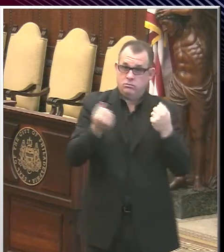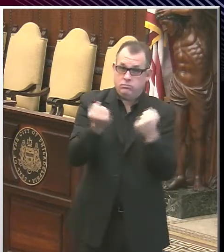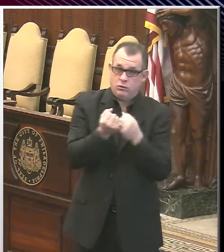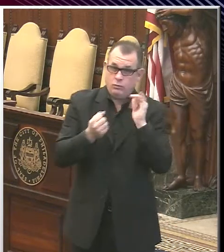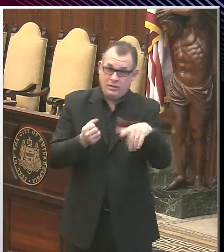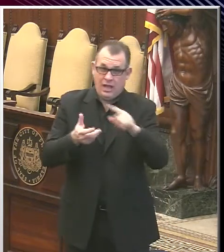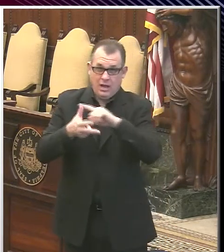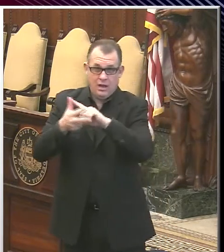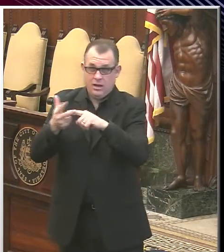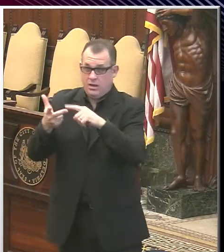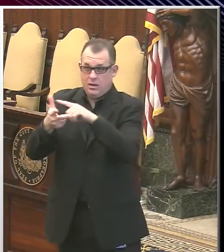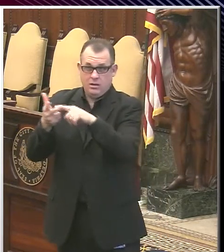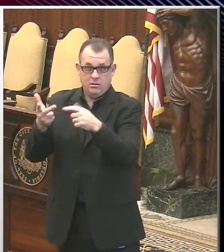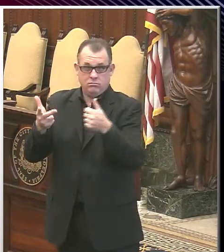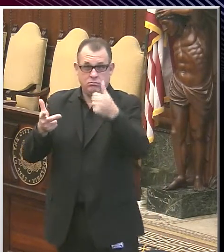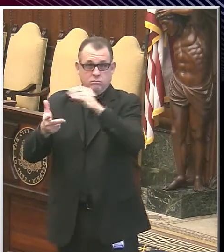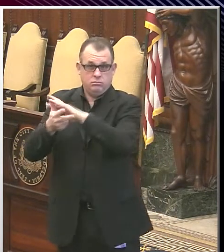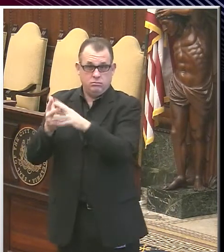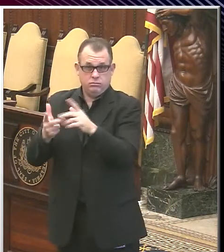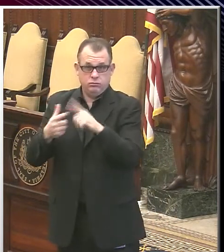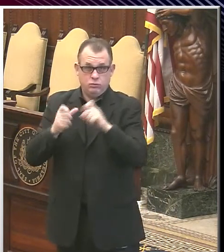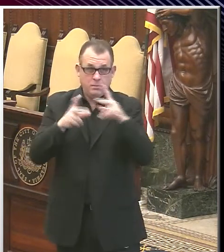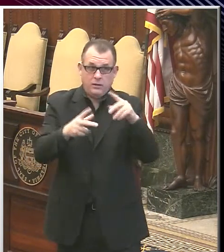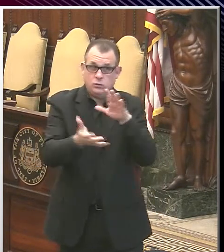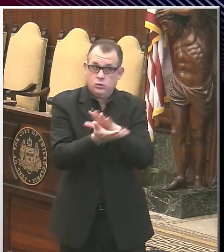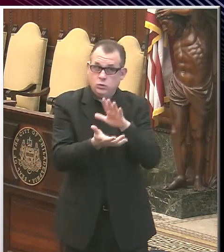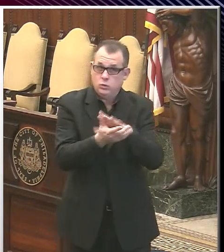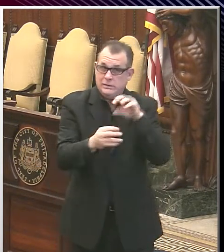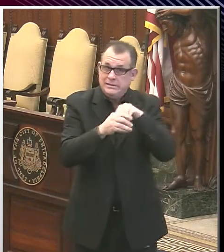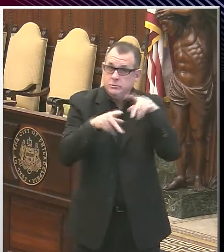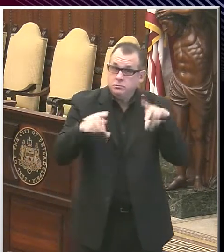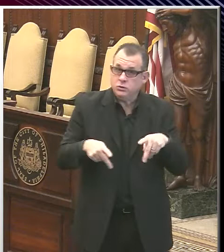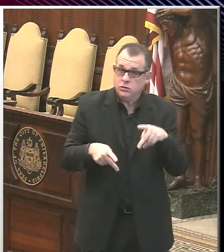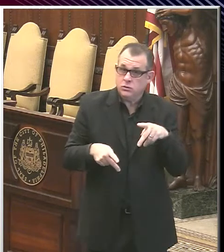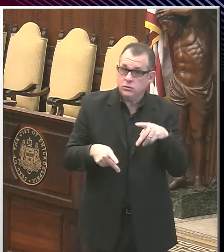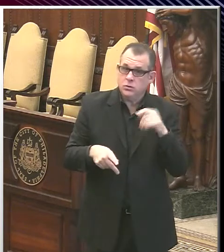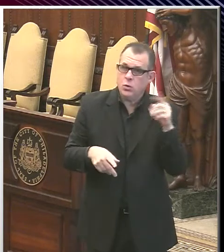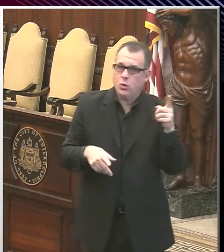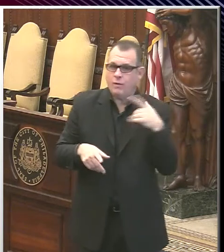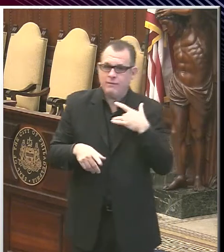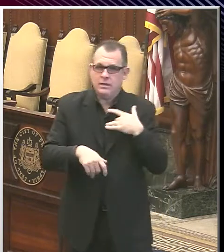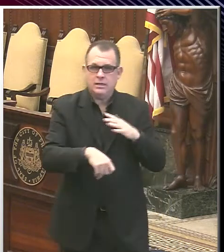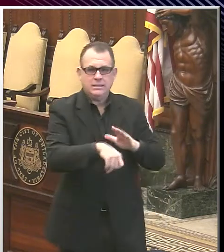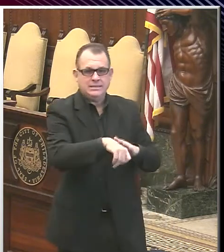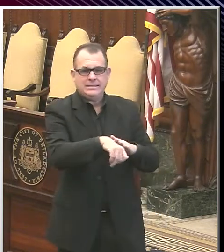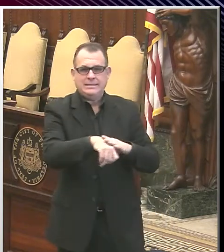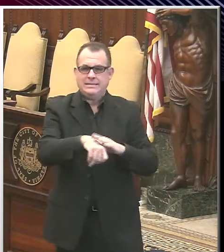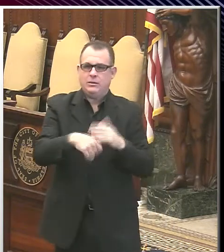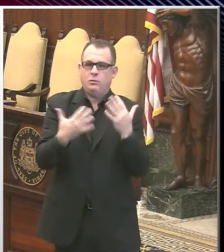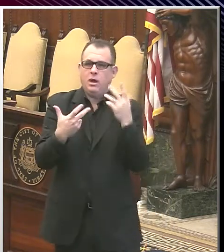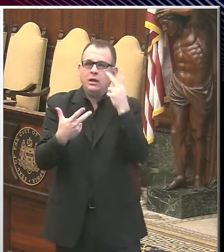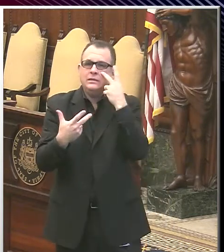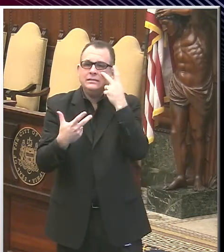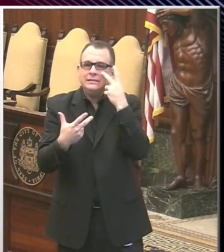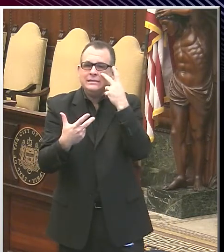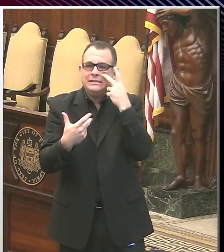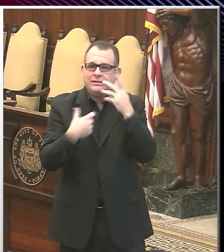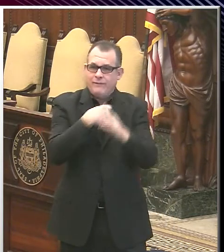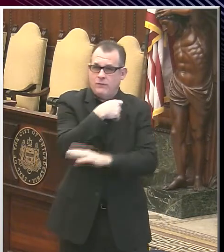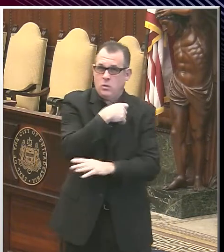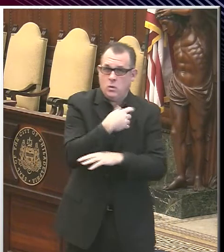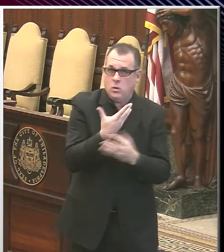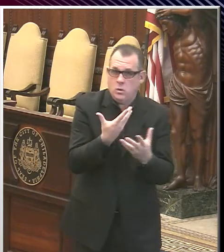with what they're thinking? And are you cautious in saying, let's wait until summer or